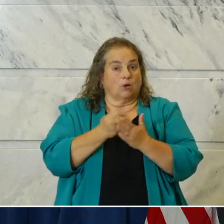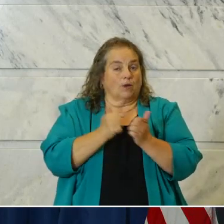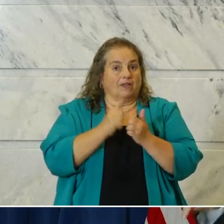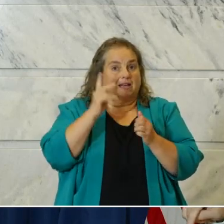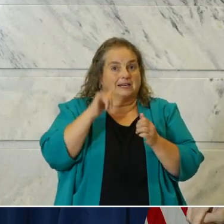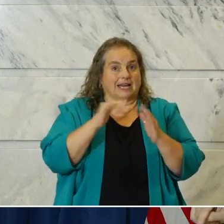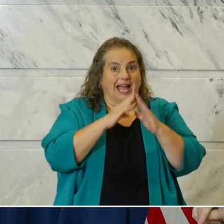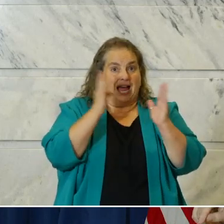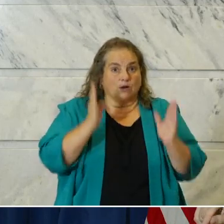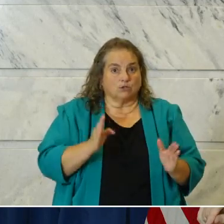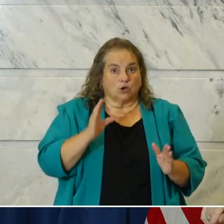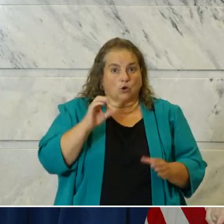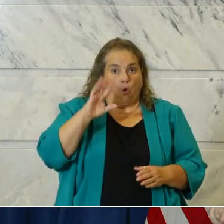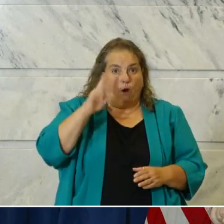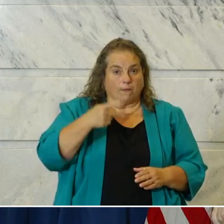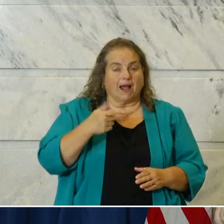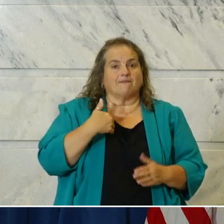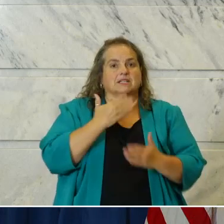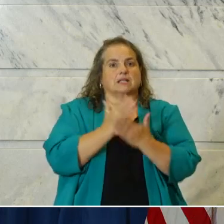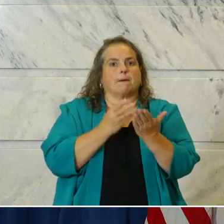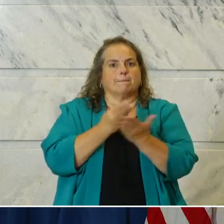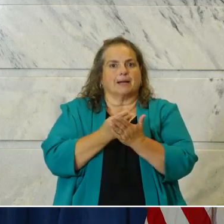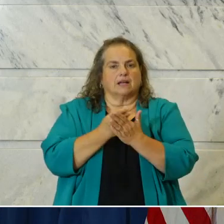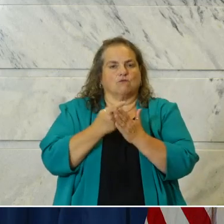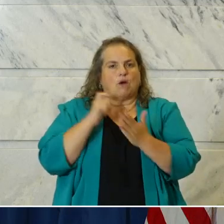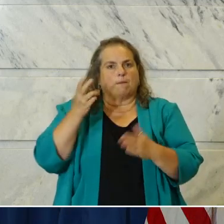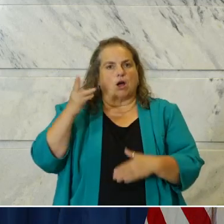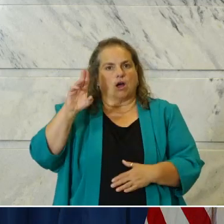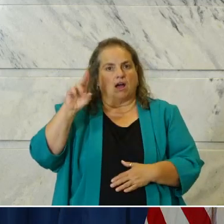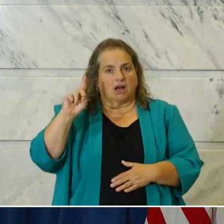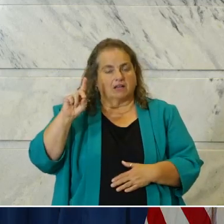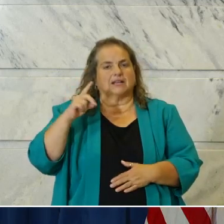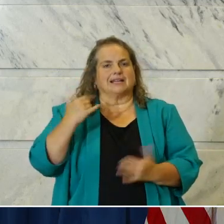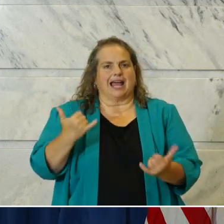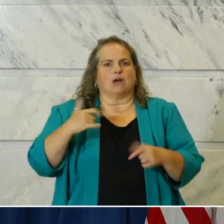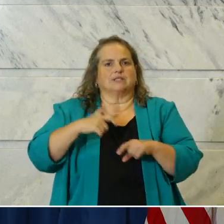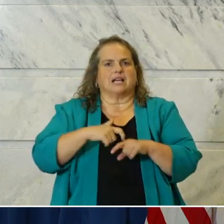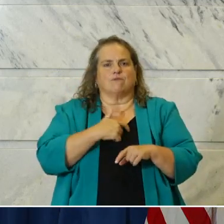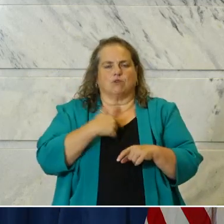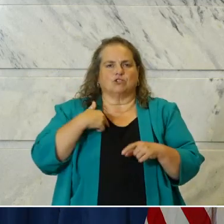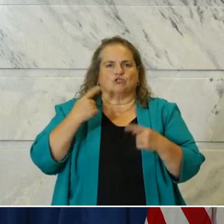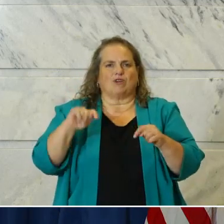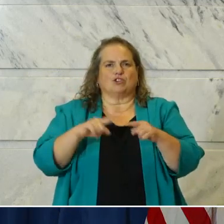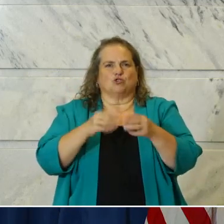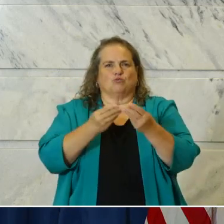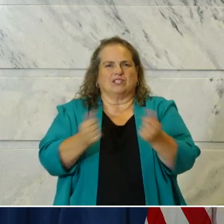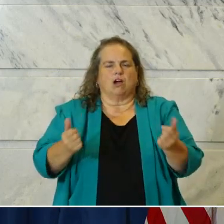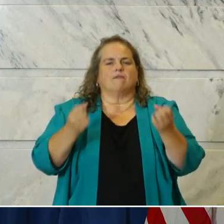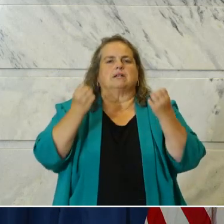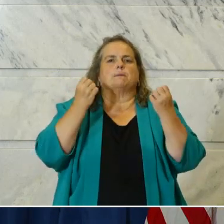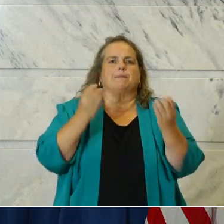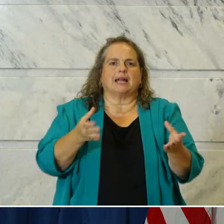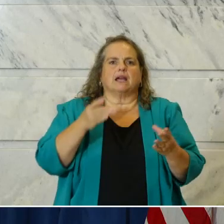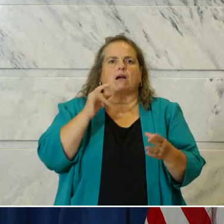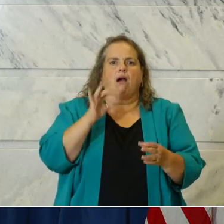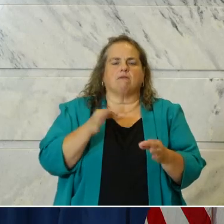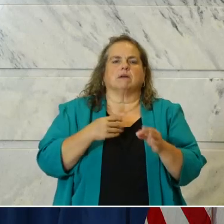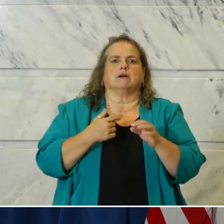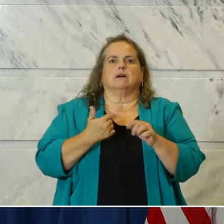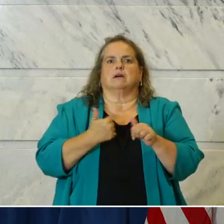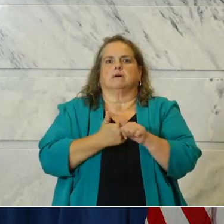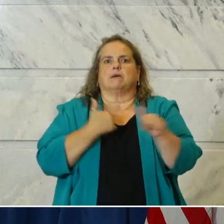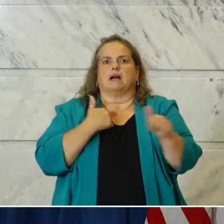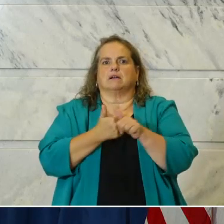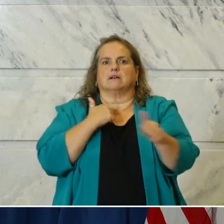Corporation has some money that's come down through HUD, and it's time for us to get in there and resolve as many of these as we can, even though the CDC looks like they're